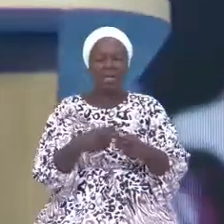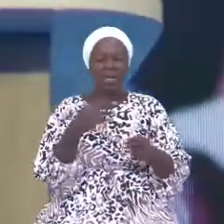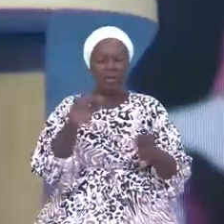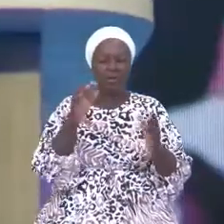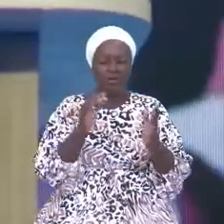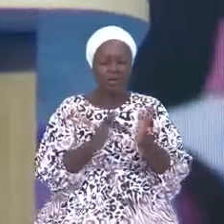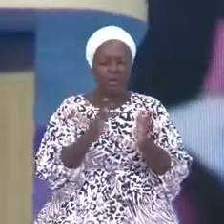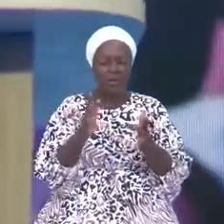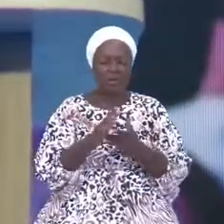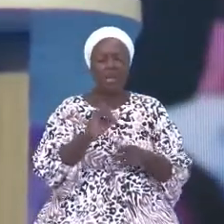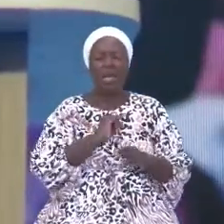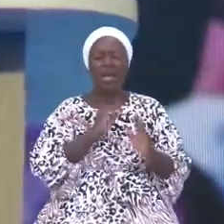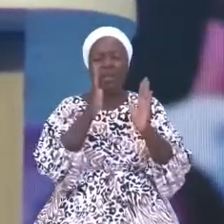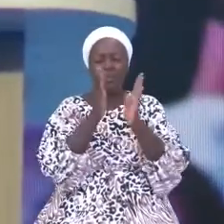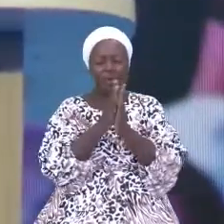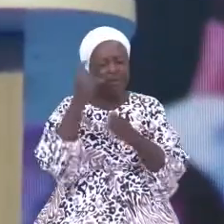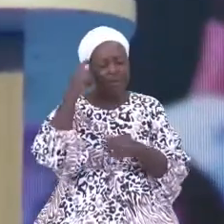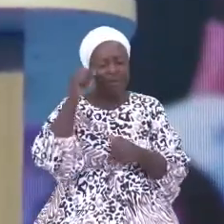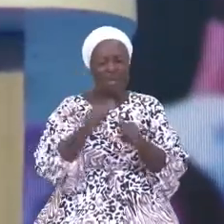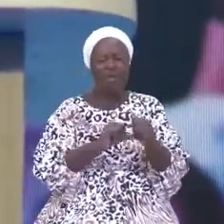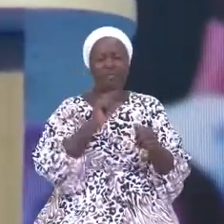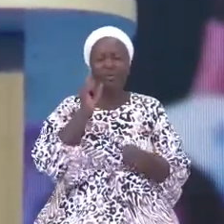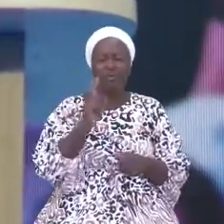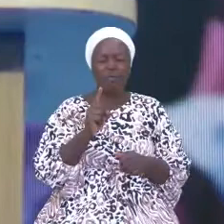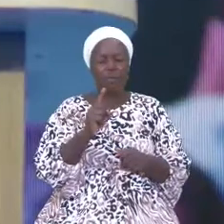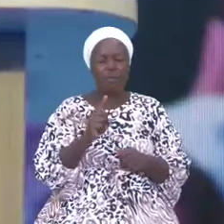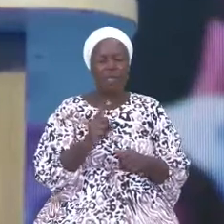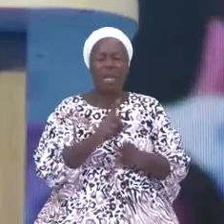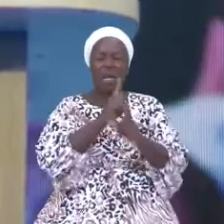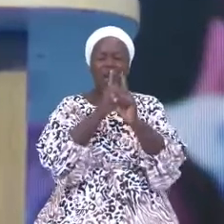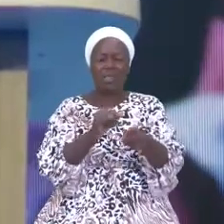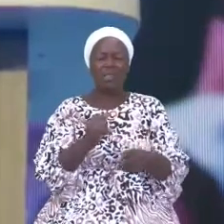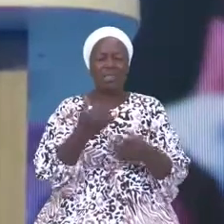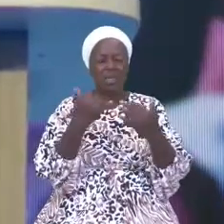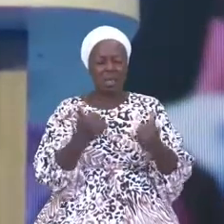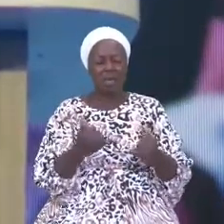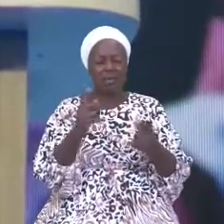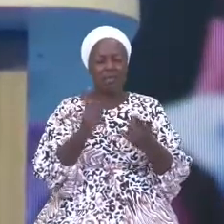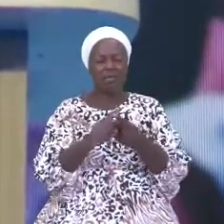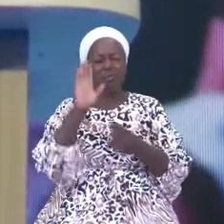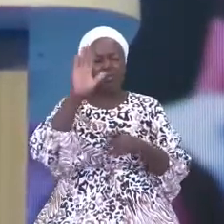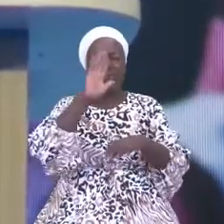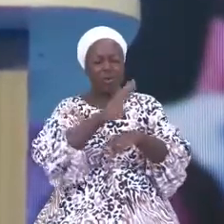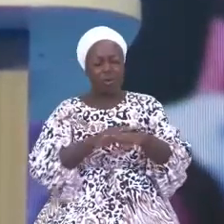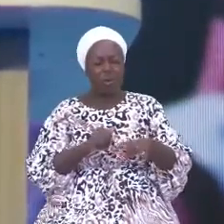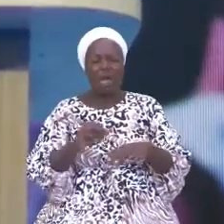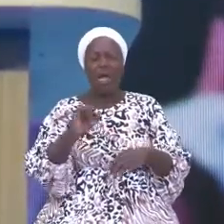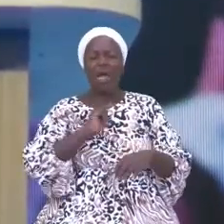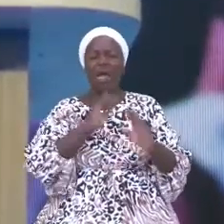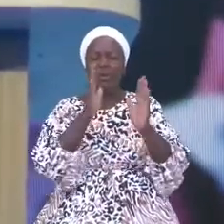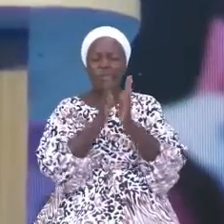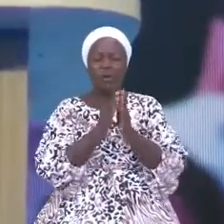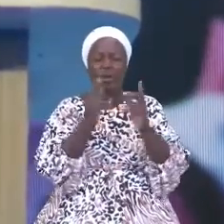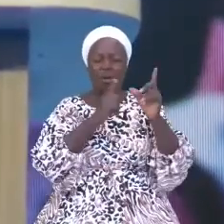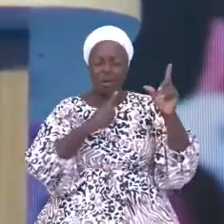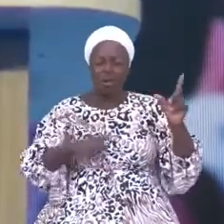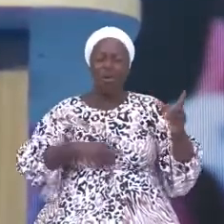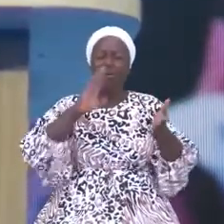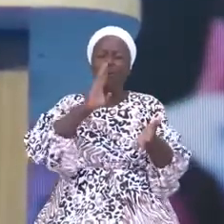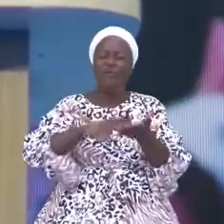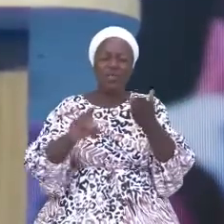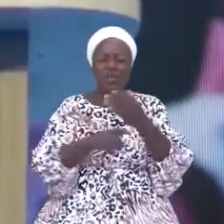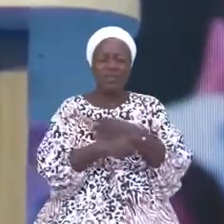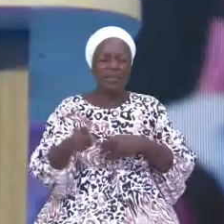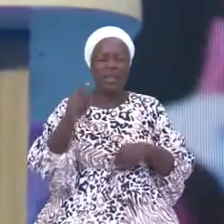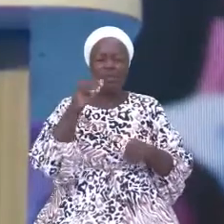I pray for everyone responding now to your call. I pray, Lord, forgive